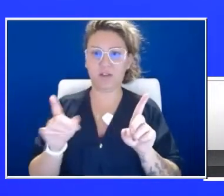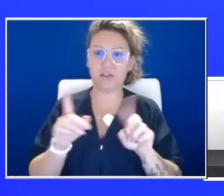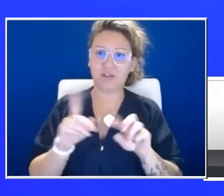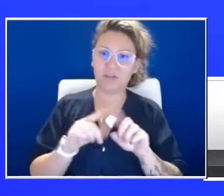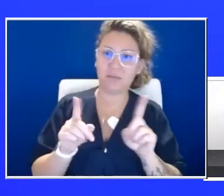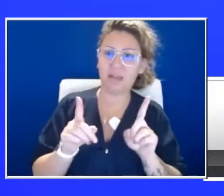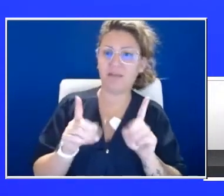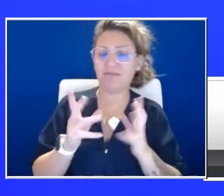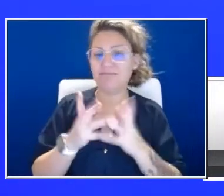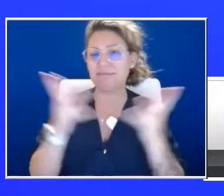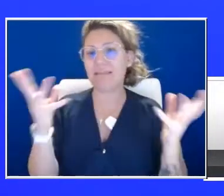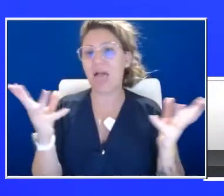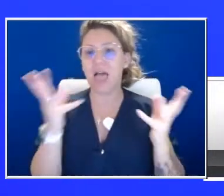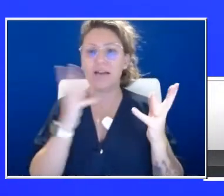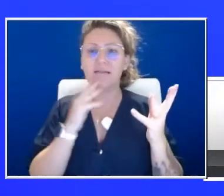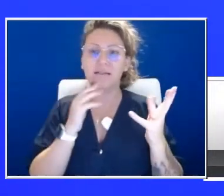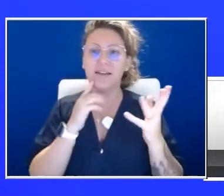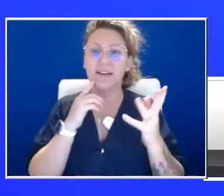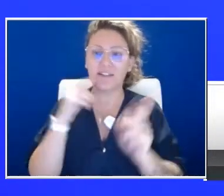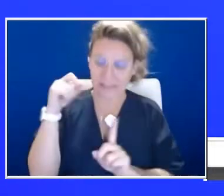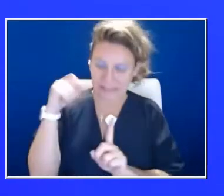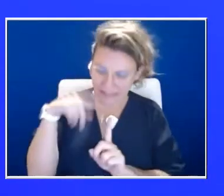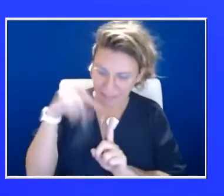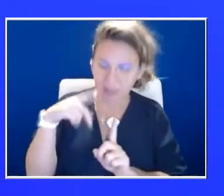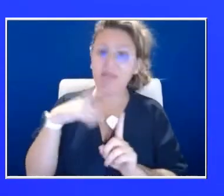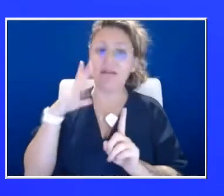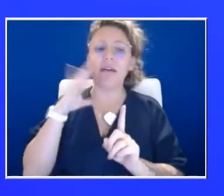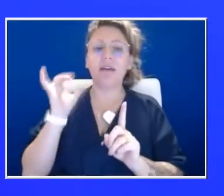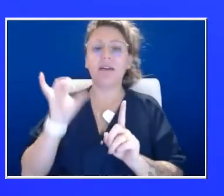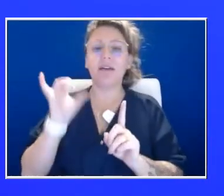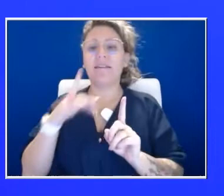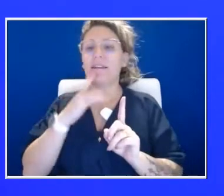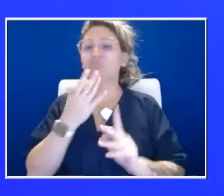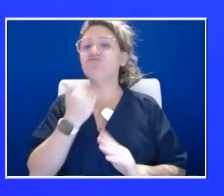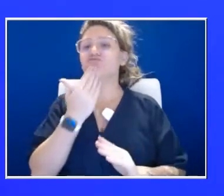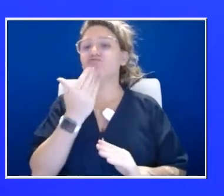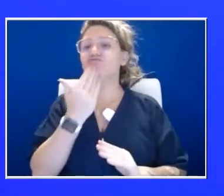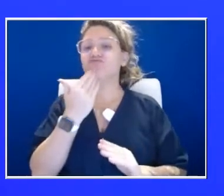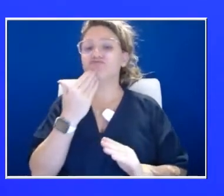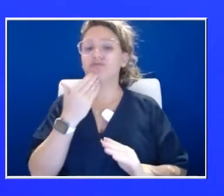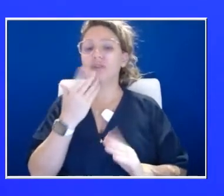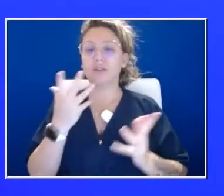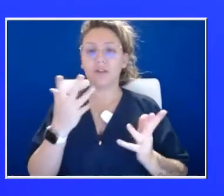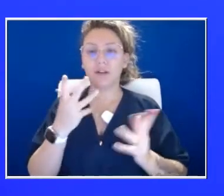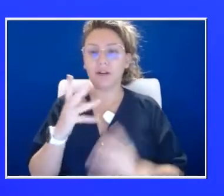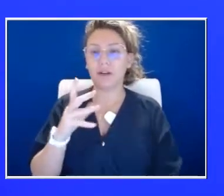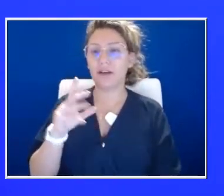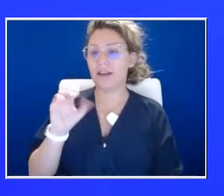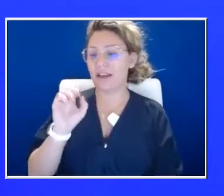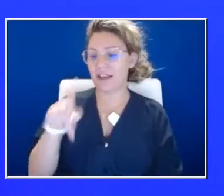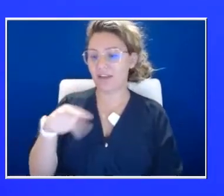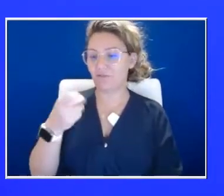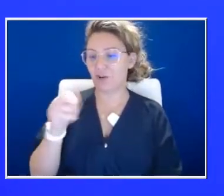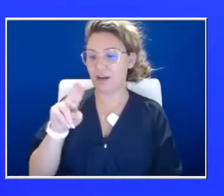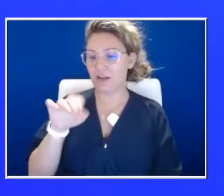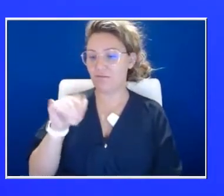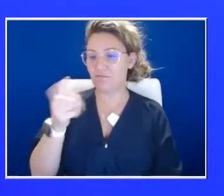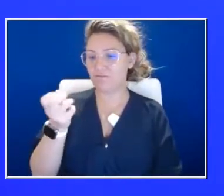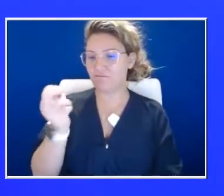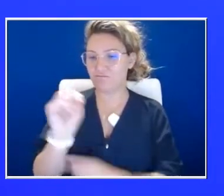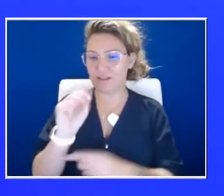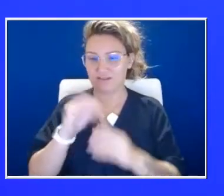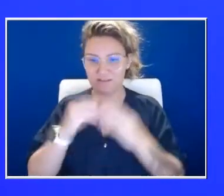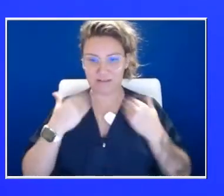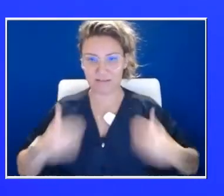some sort of stimulant, which sugar is a stimulant, it actually provokes the release of adrenaline, which is epinephrine in our body. And so yeah, if you take a